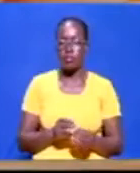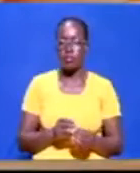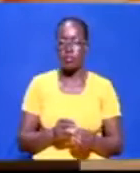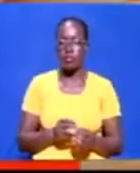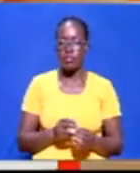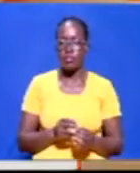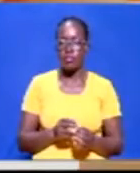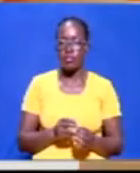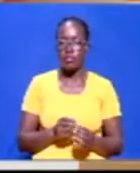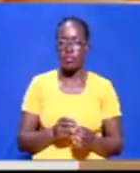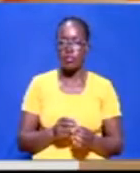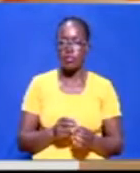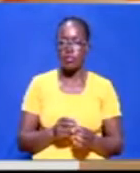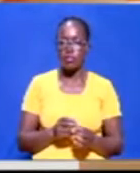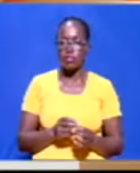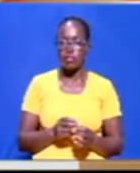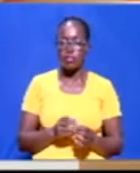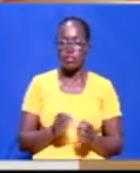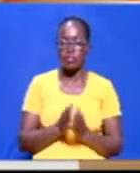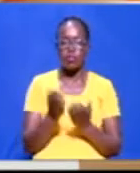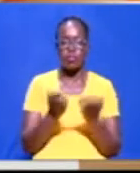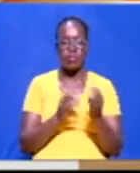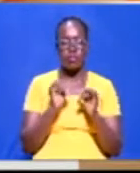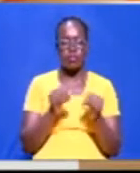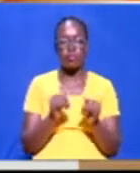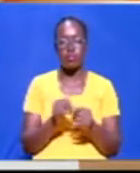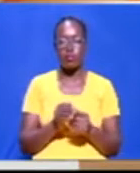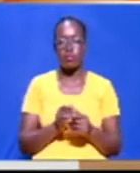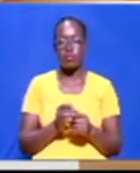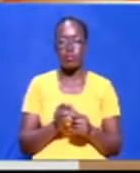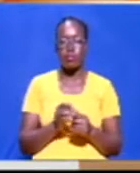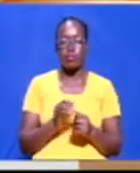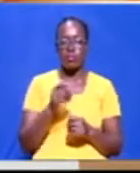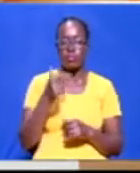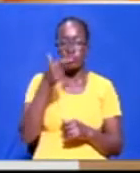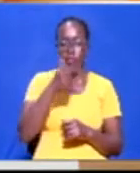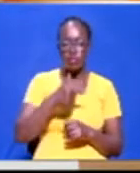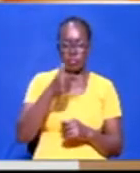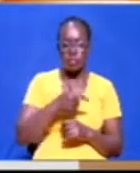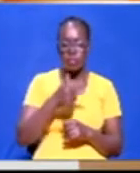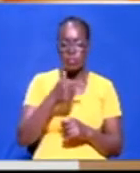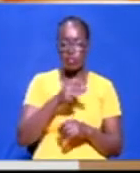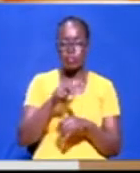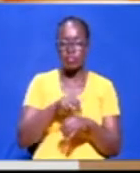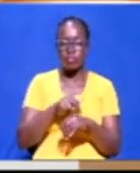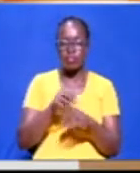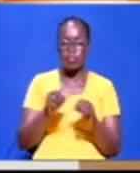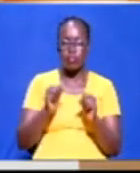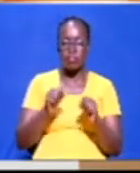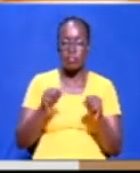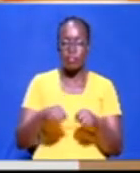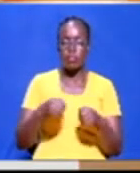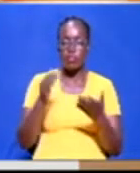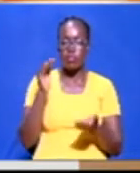Across the borders in the world of business, all producing nations have agreed to increase their output with the aim of